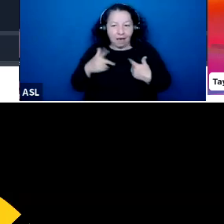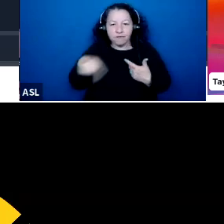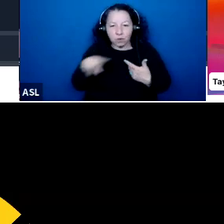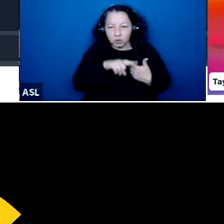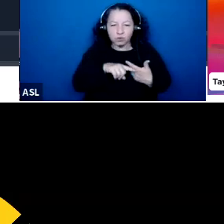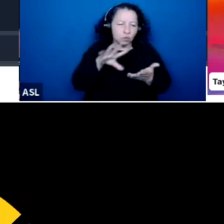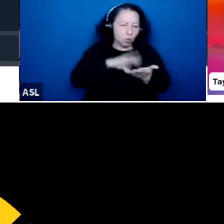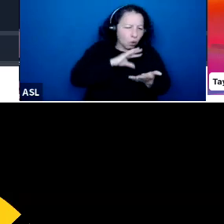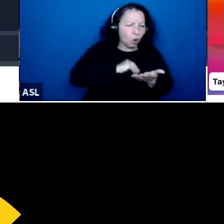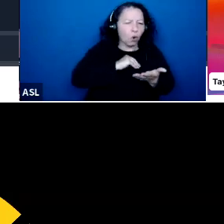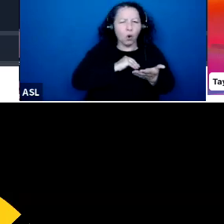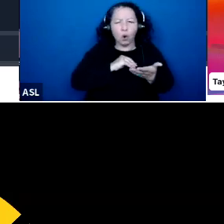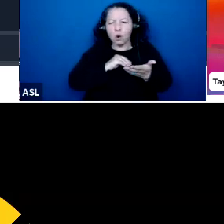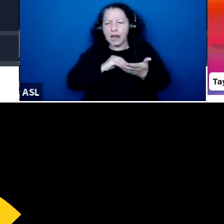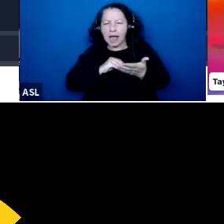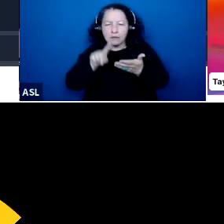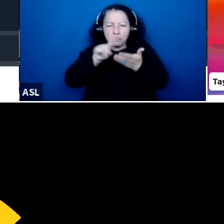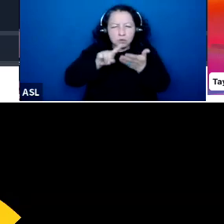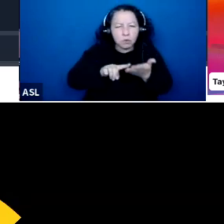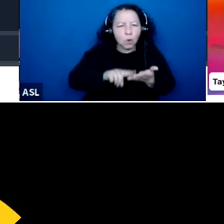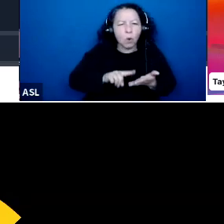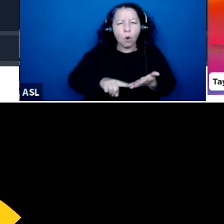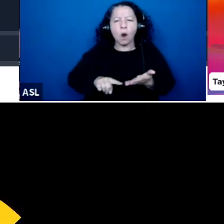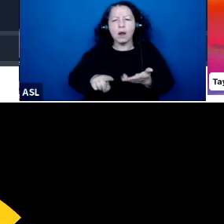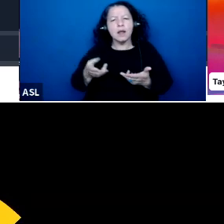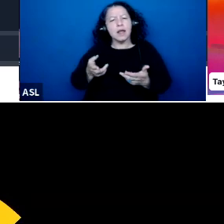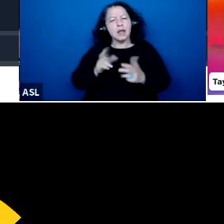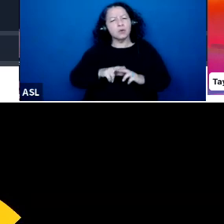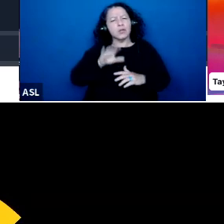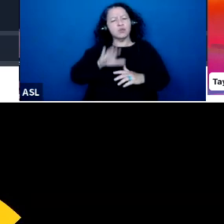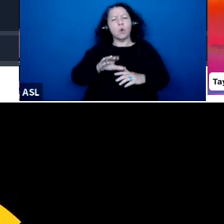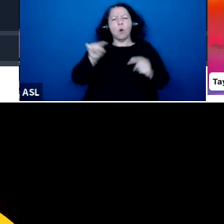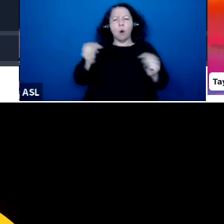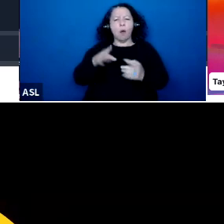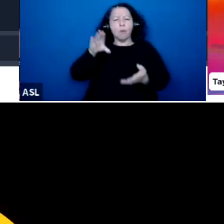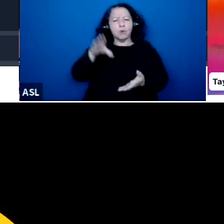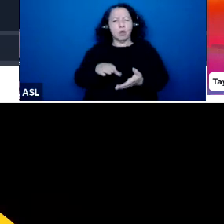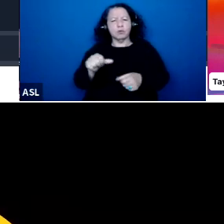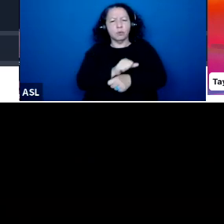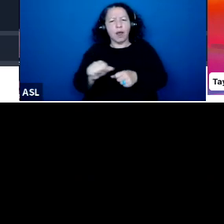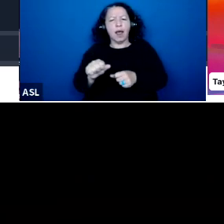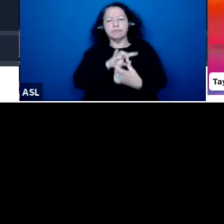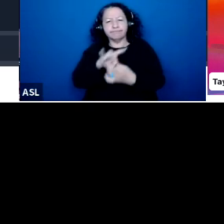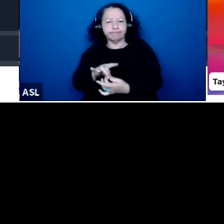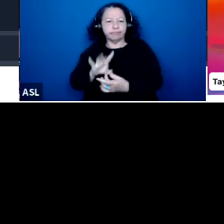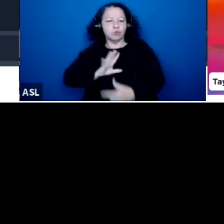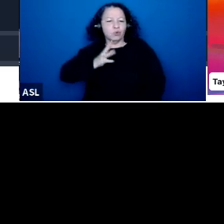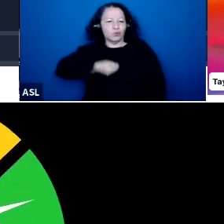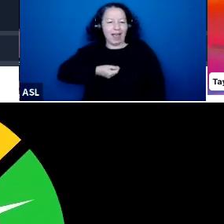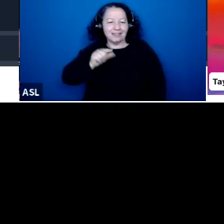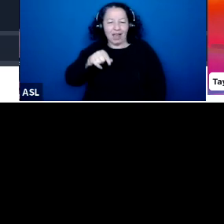to explore, increase your learning, right, and your harm reduction practice pertaining to queer and trans